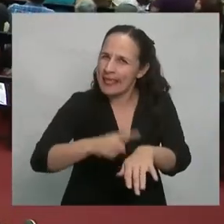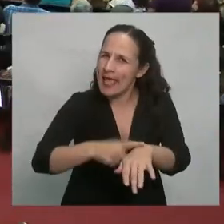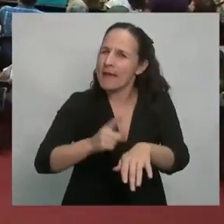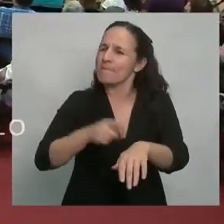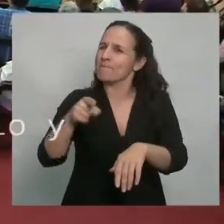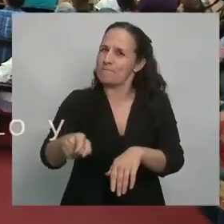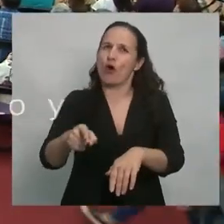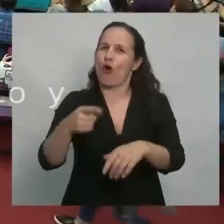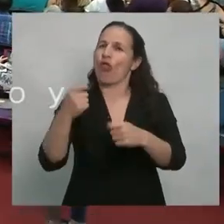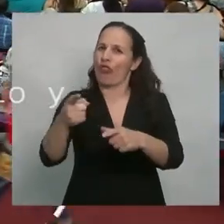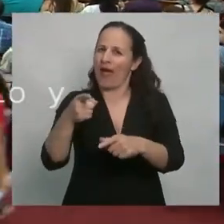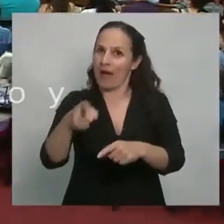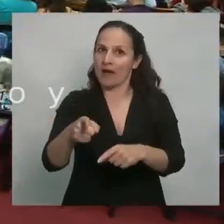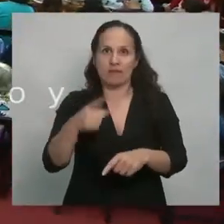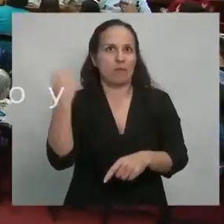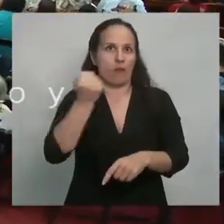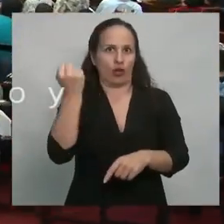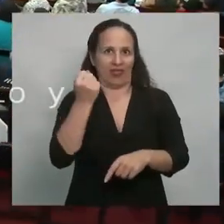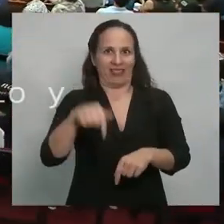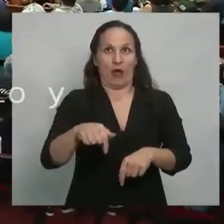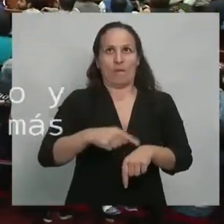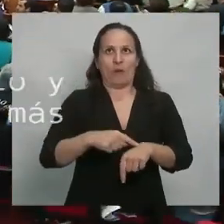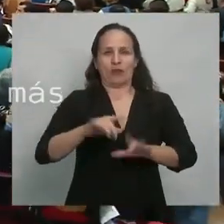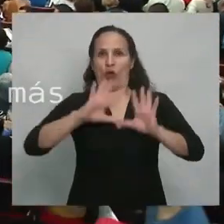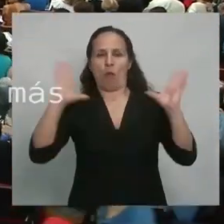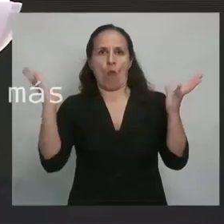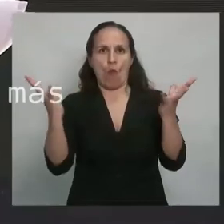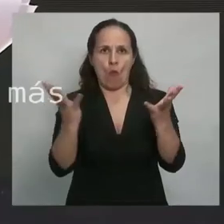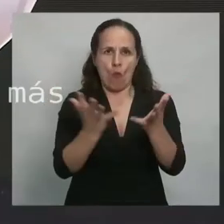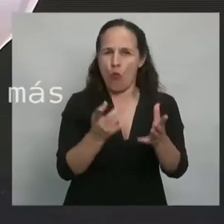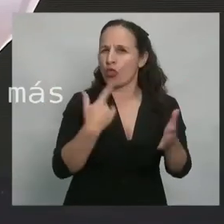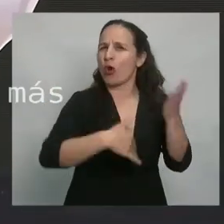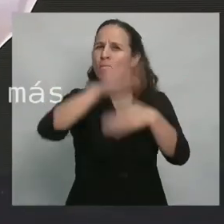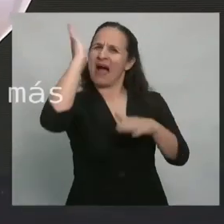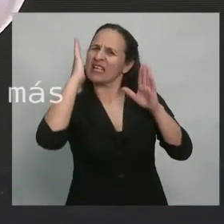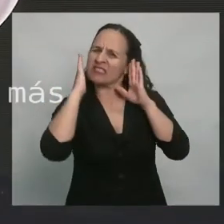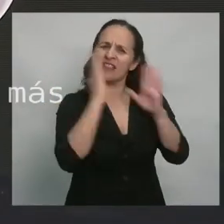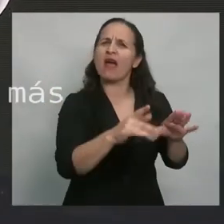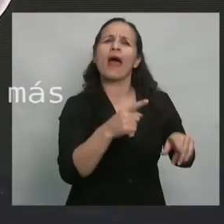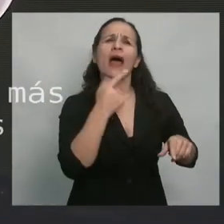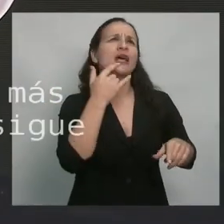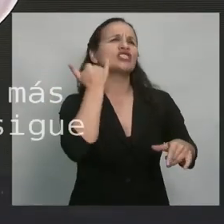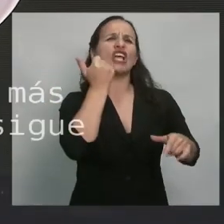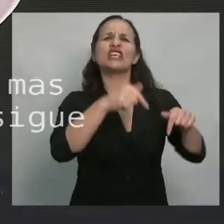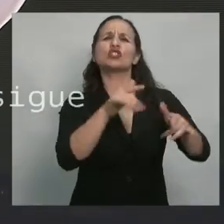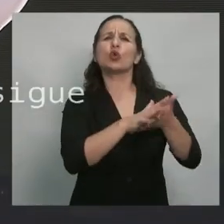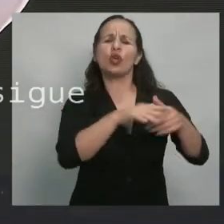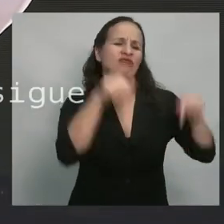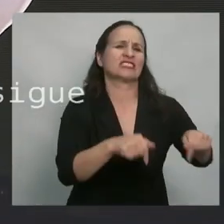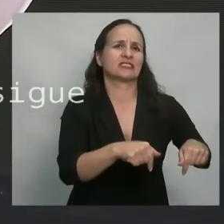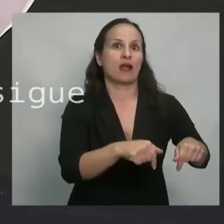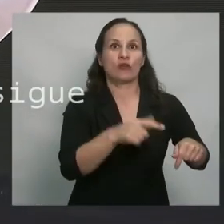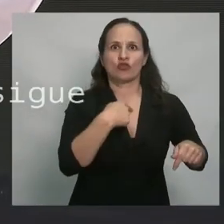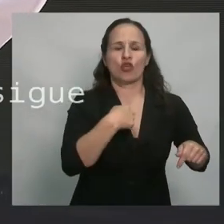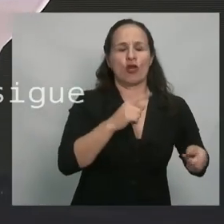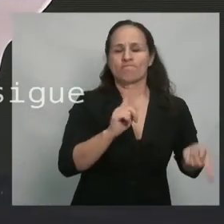that increasingly values only immediate and measurable results. In turn, researchers try to